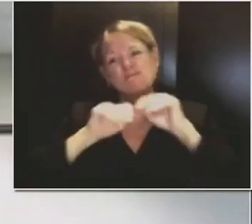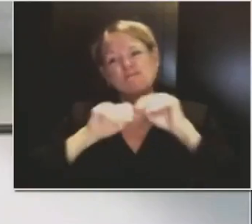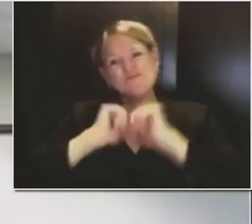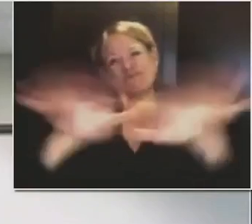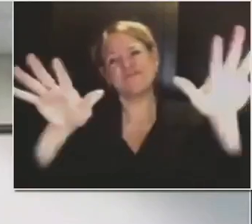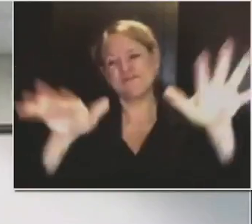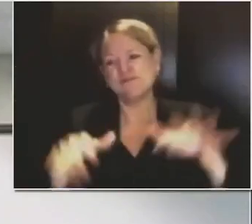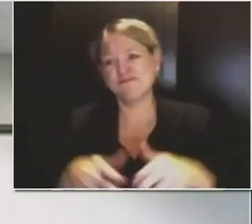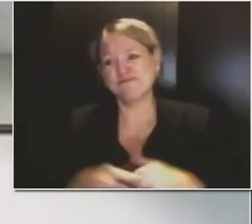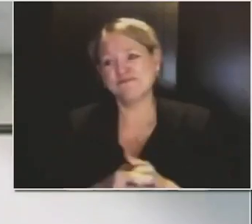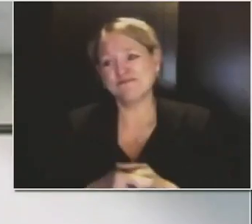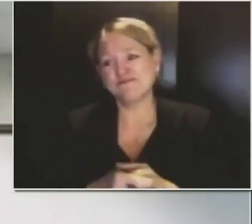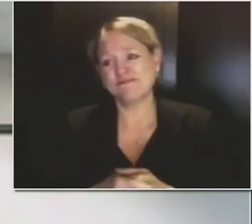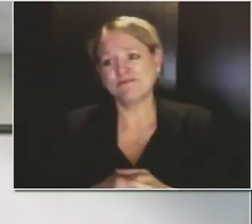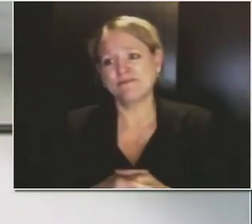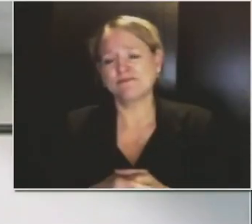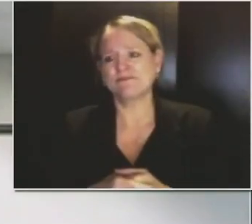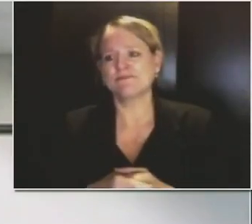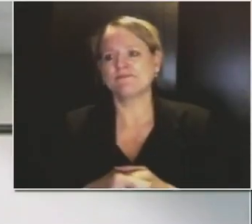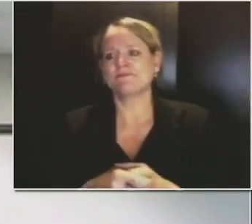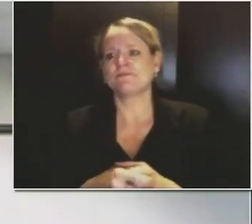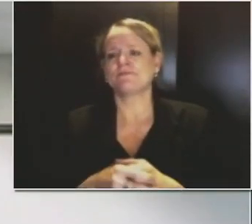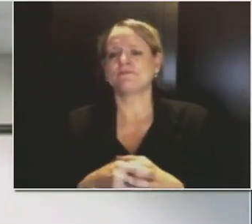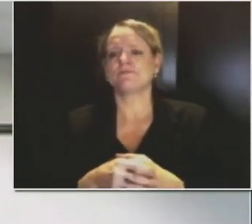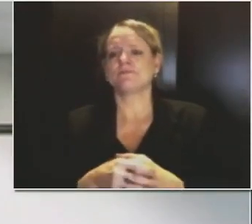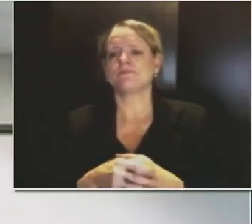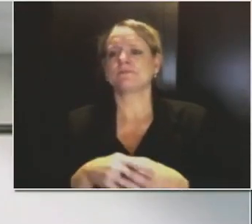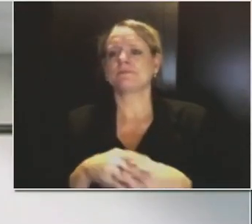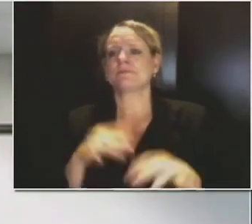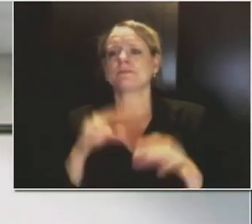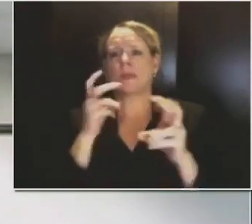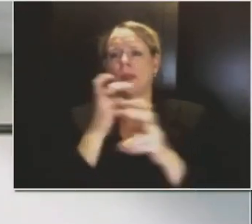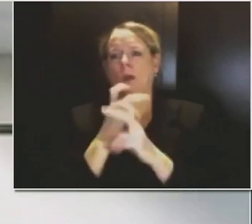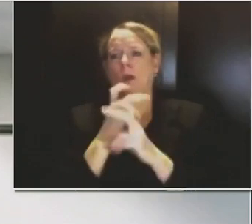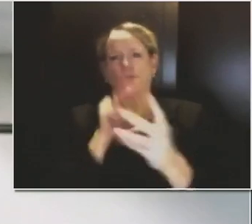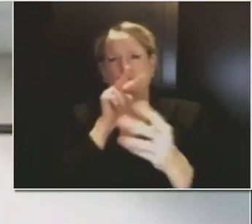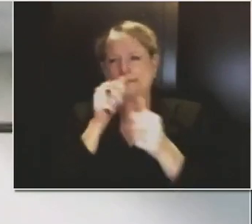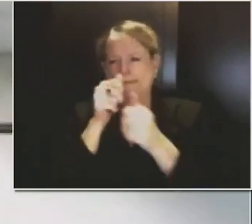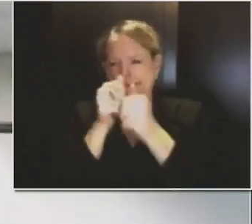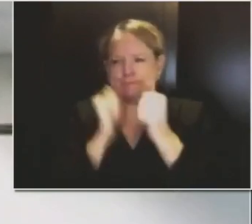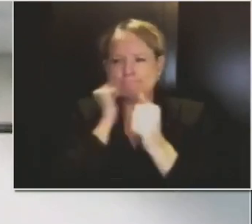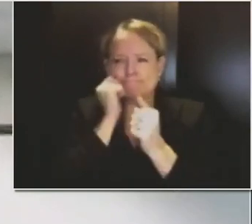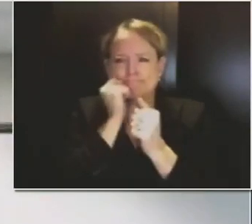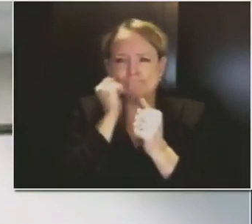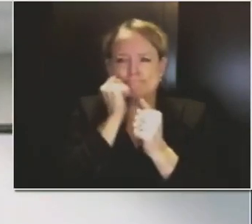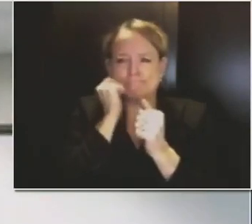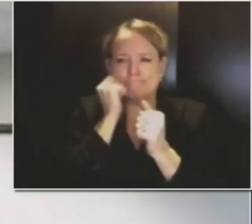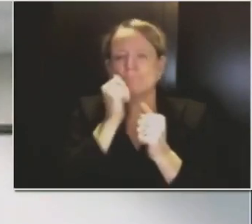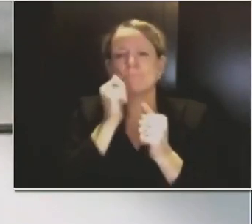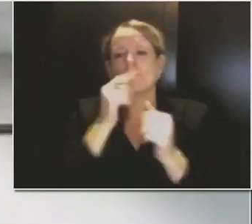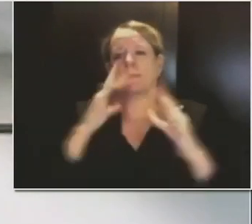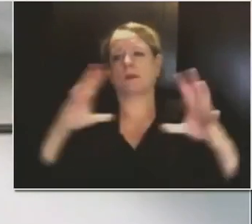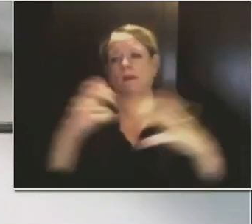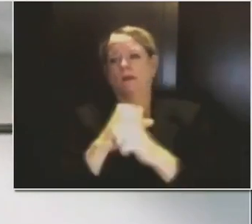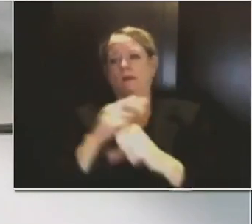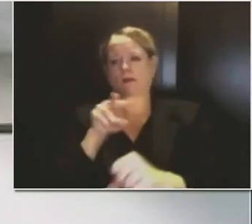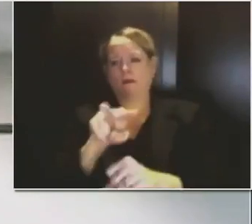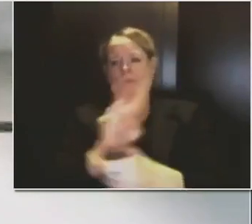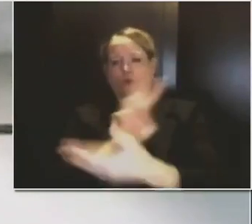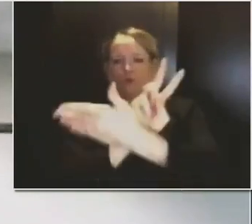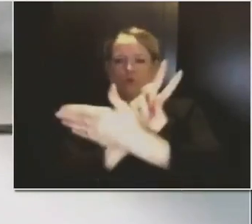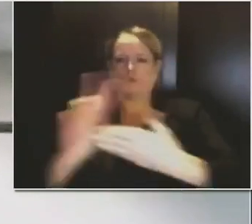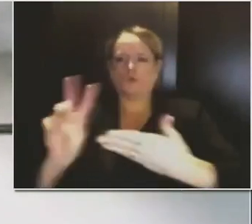give us the best picture of what's happening. And I would say we're still at quite a high level